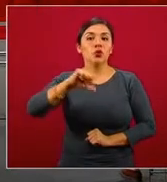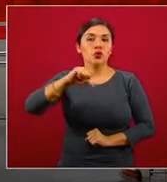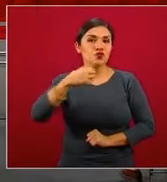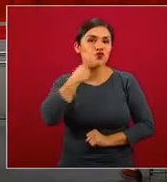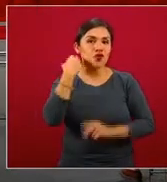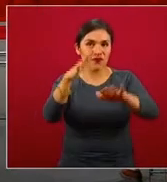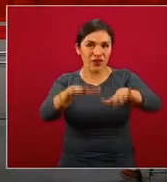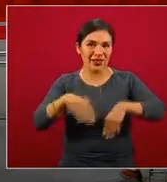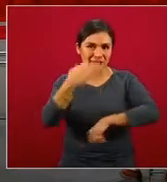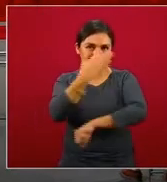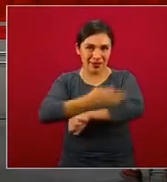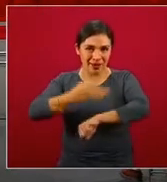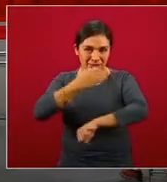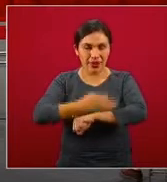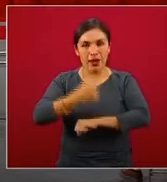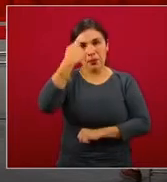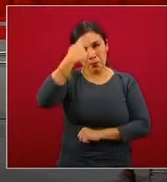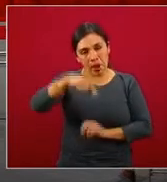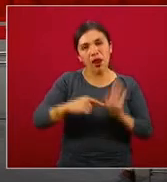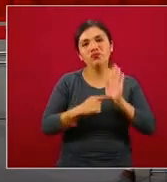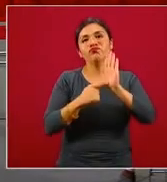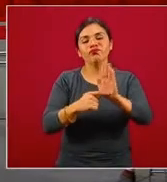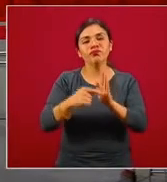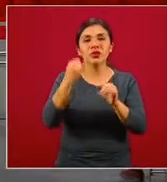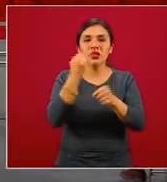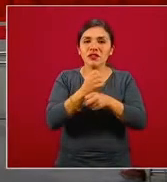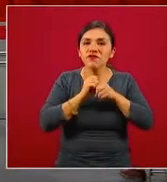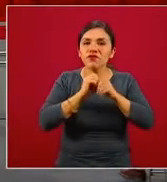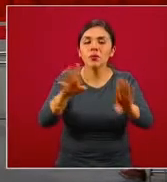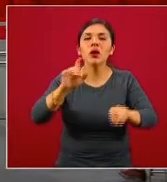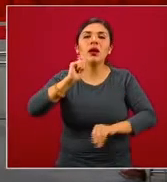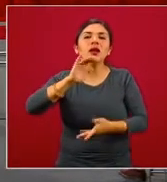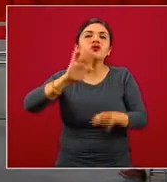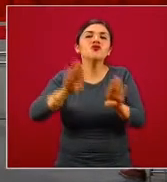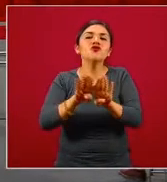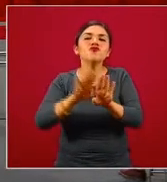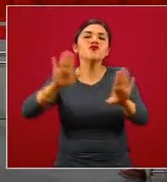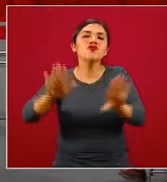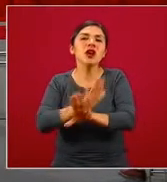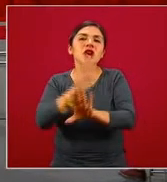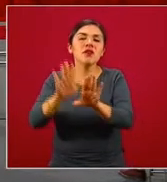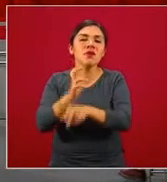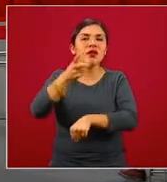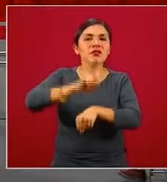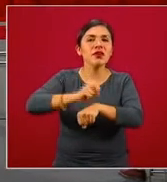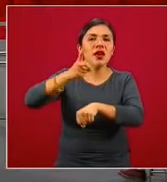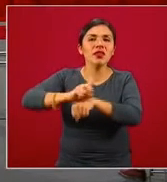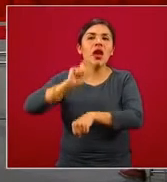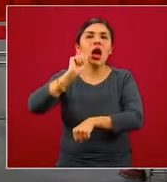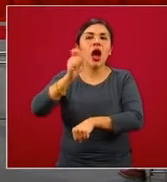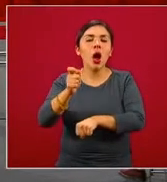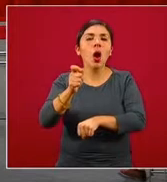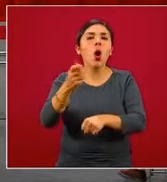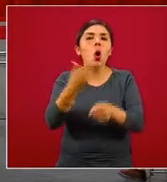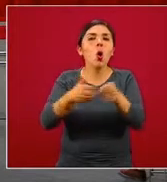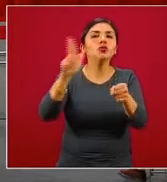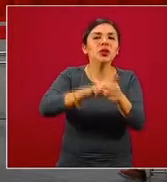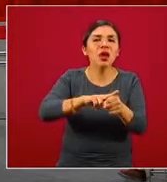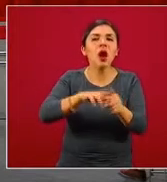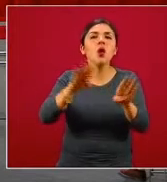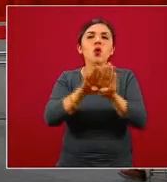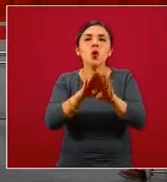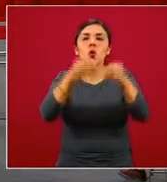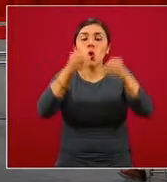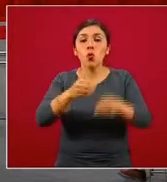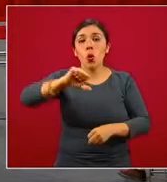at our nightly press conference so that we can update you on the different contexts about